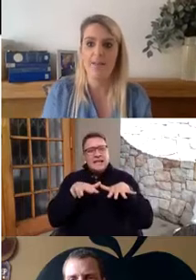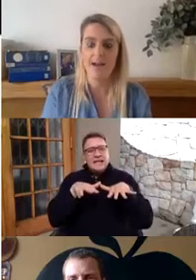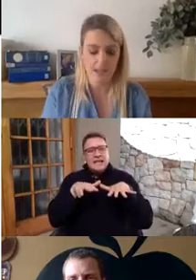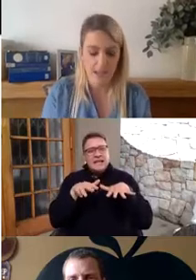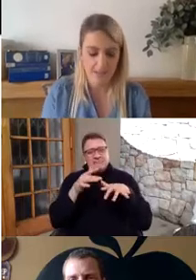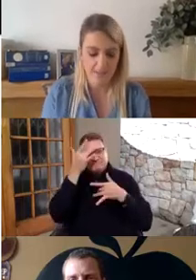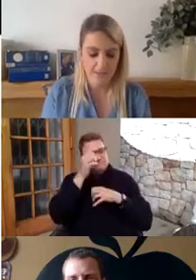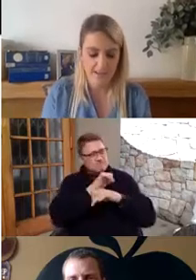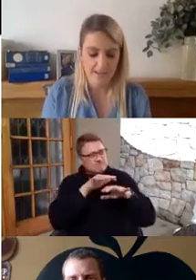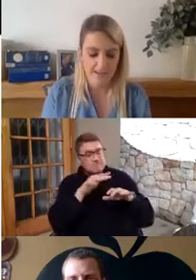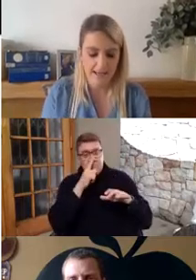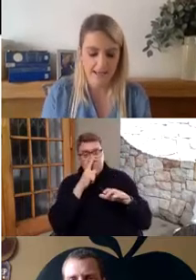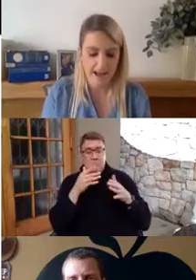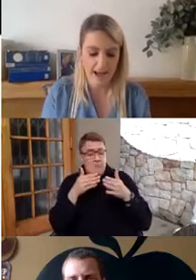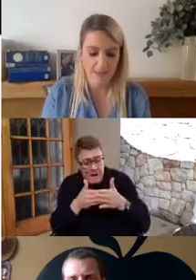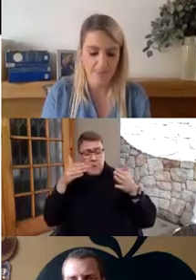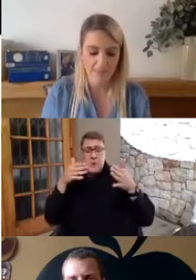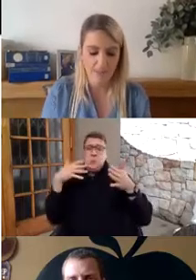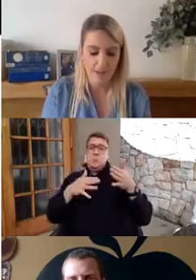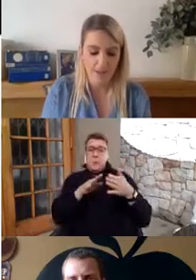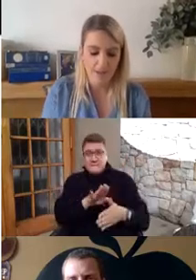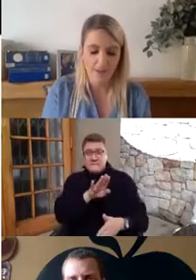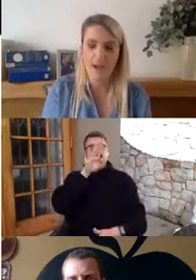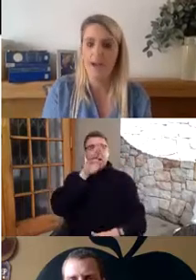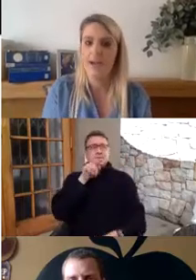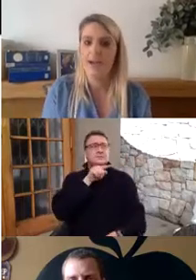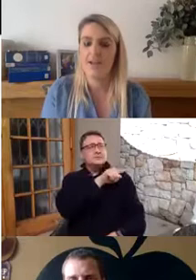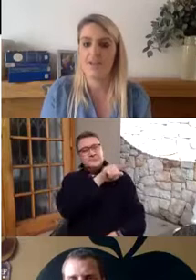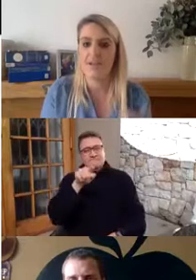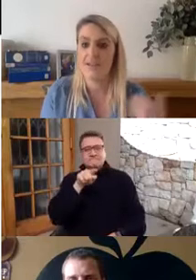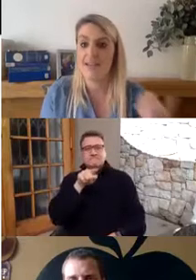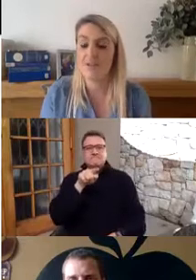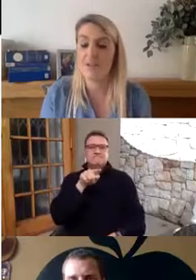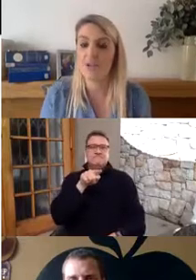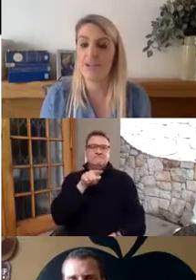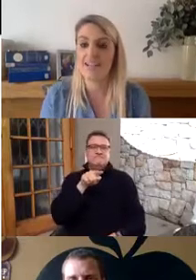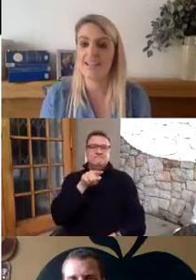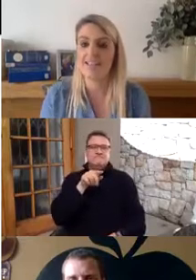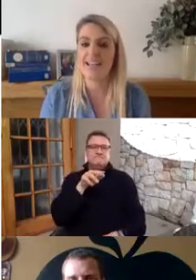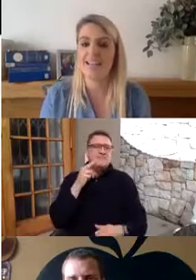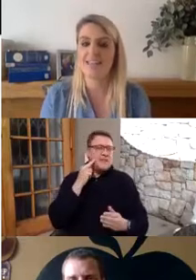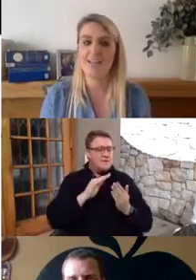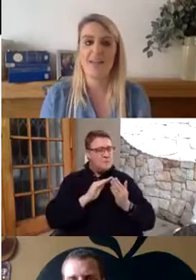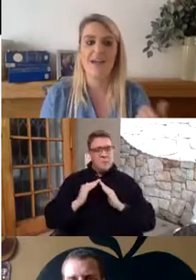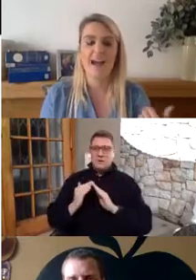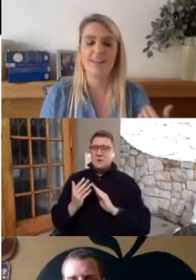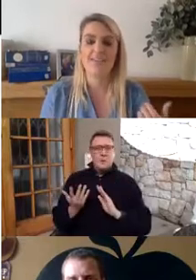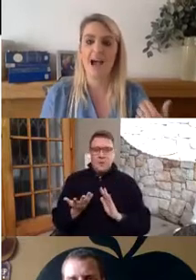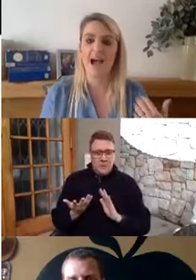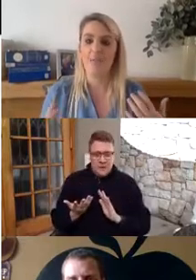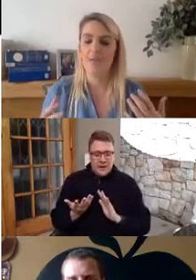barrier that's being faced in the deaf communities is